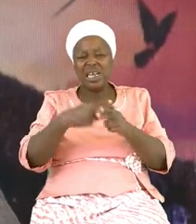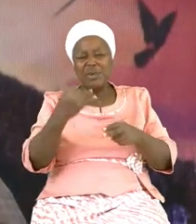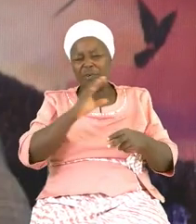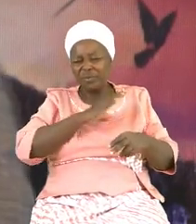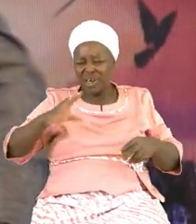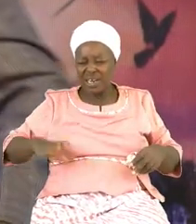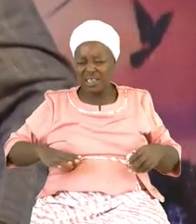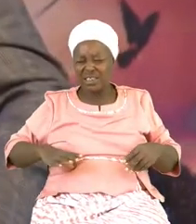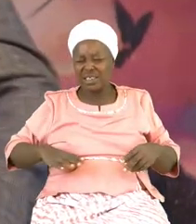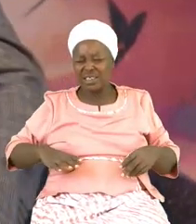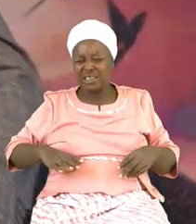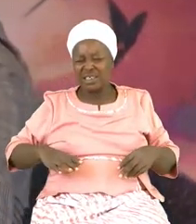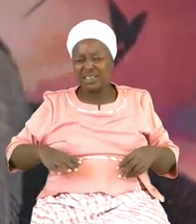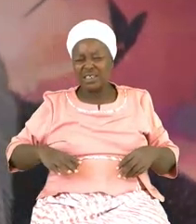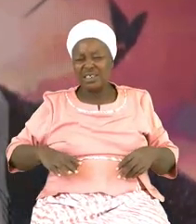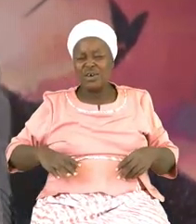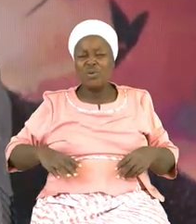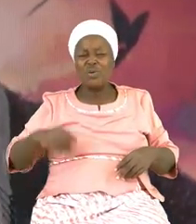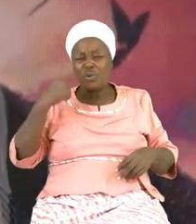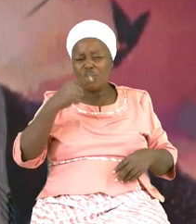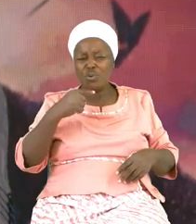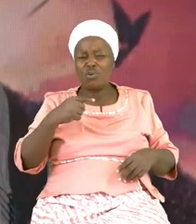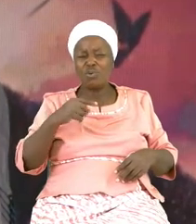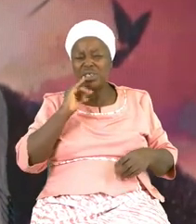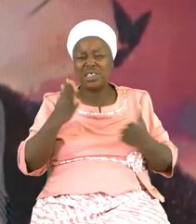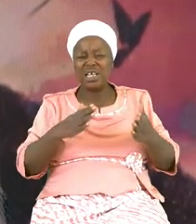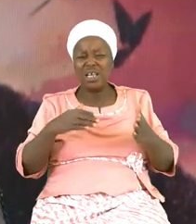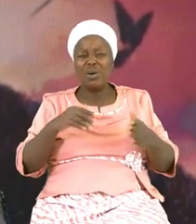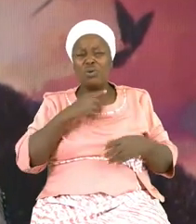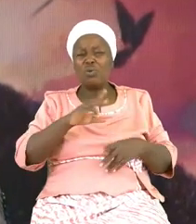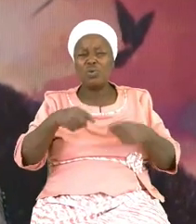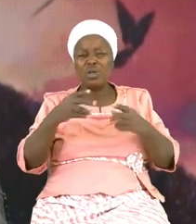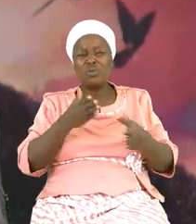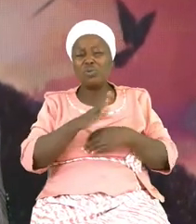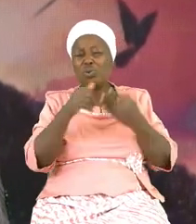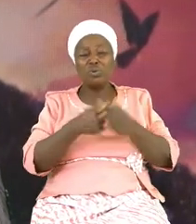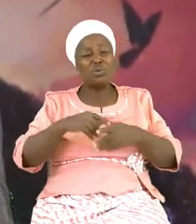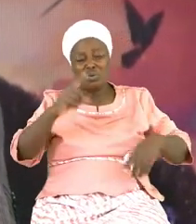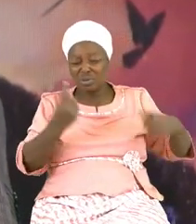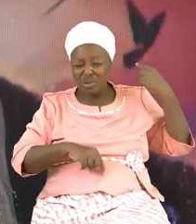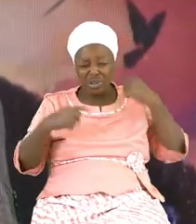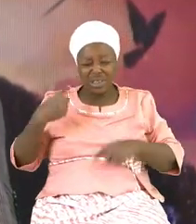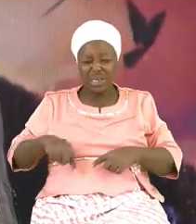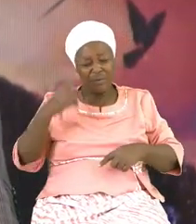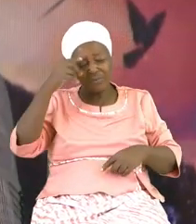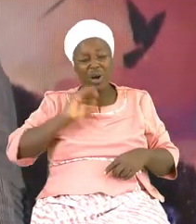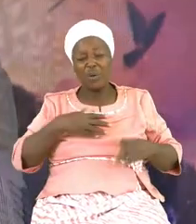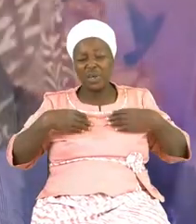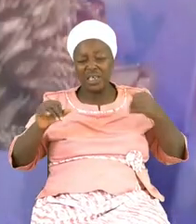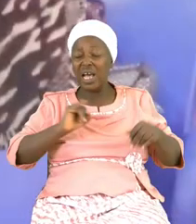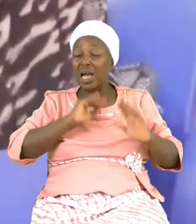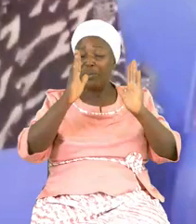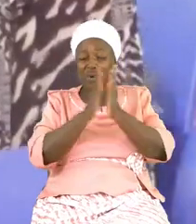who already bore all those stripes for our healing, I pray that